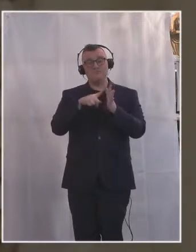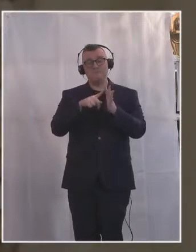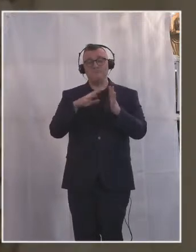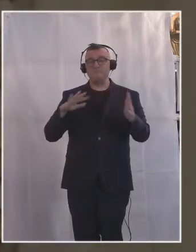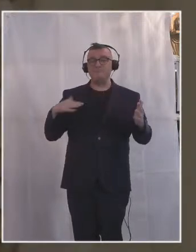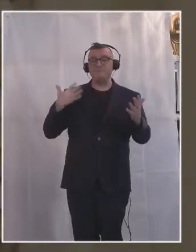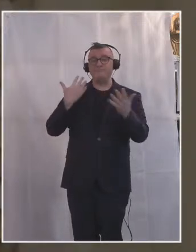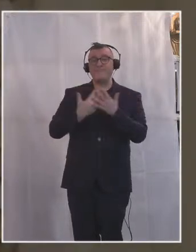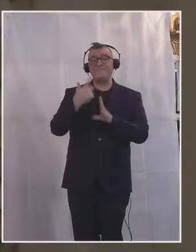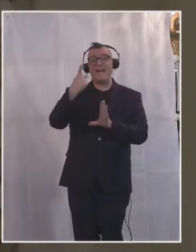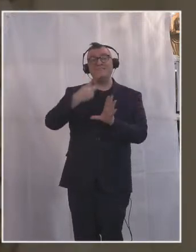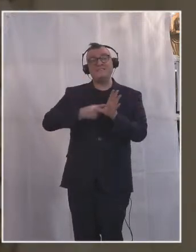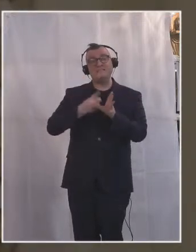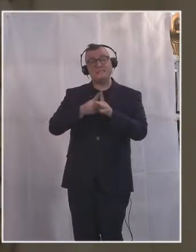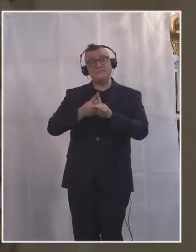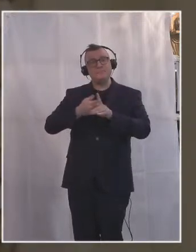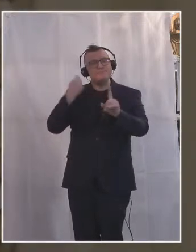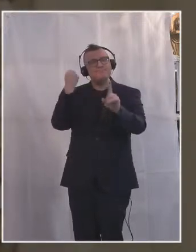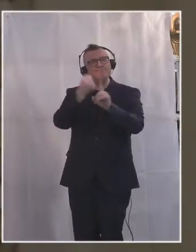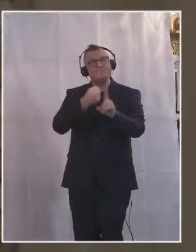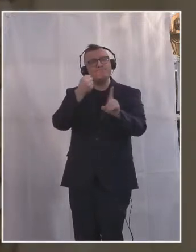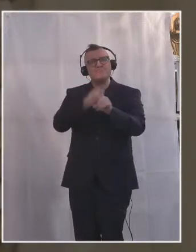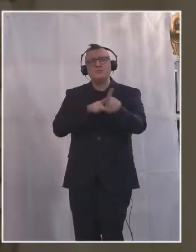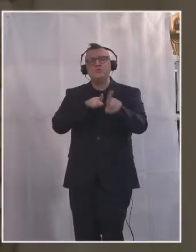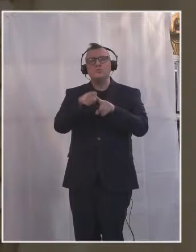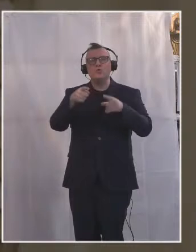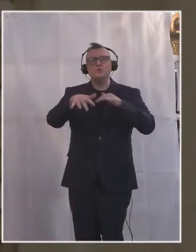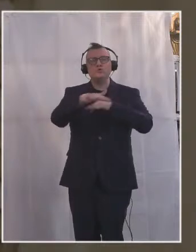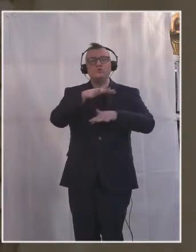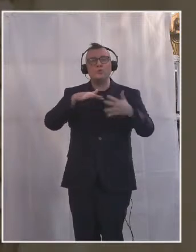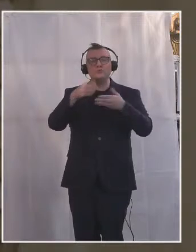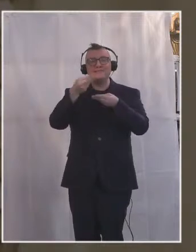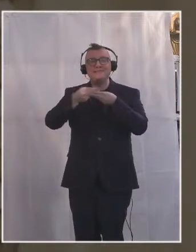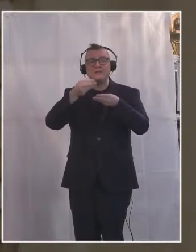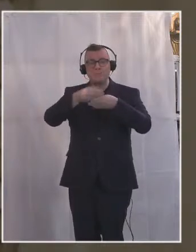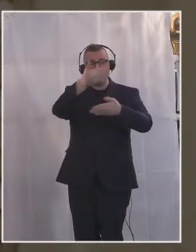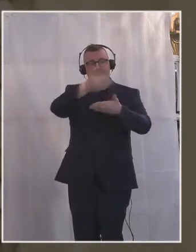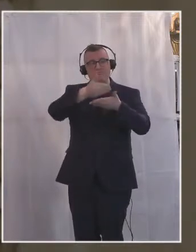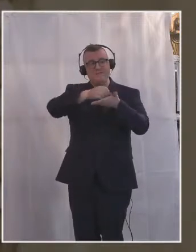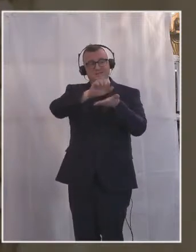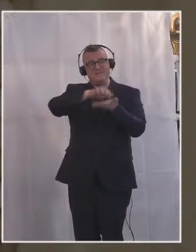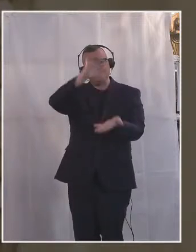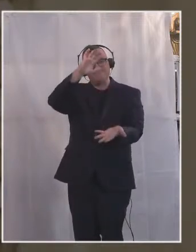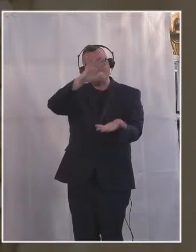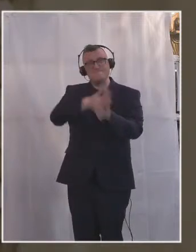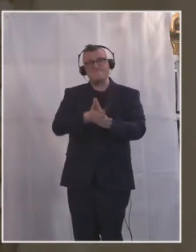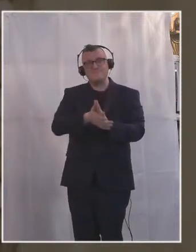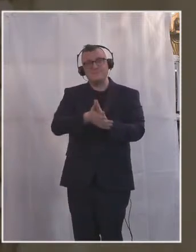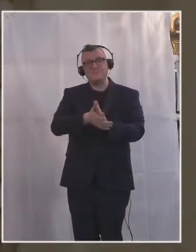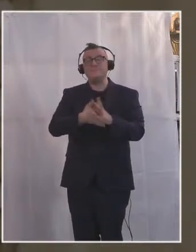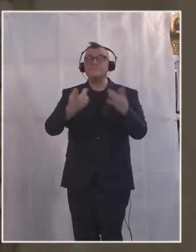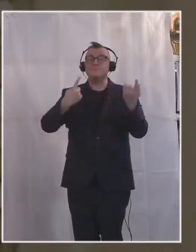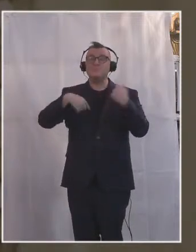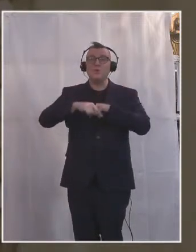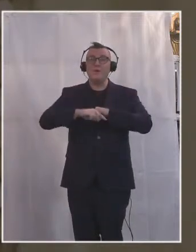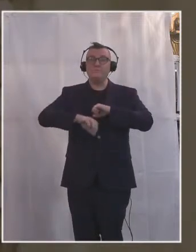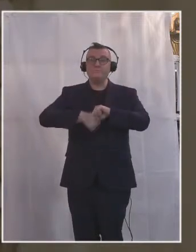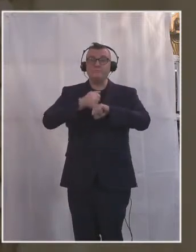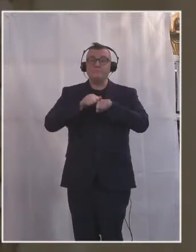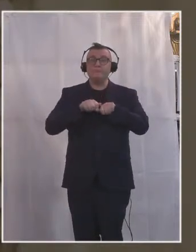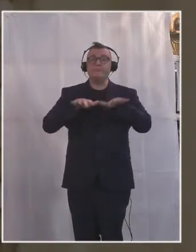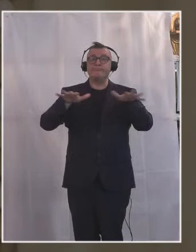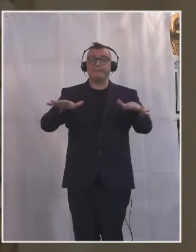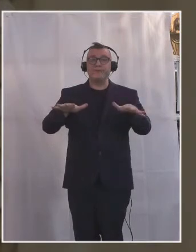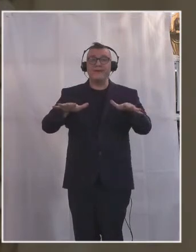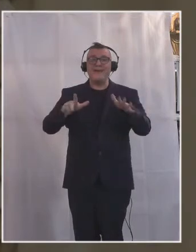the social and economic barriers to innovation. At Foundervine, we've launched accelerators in the UK that support